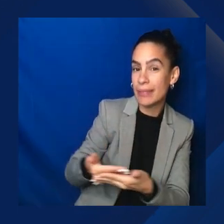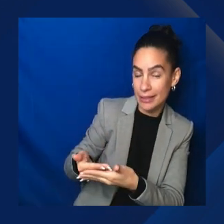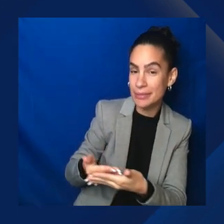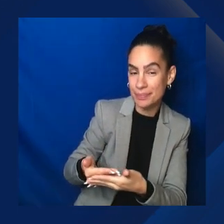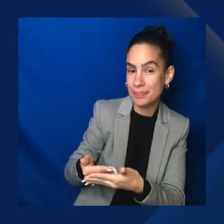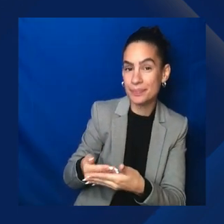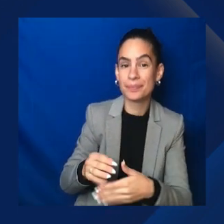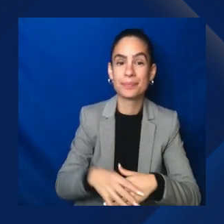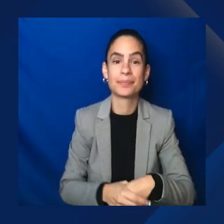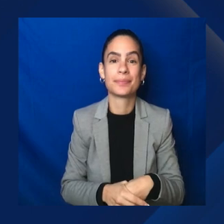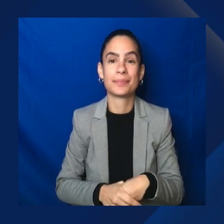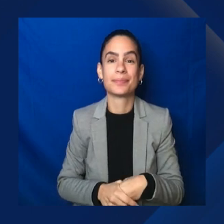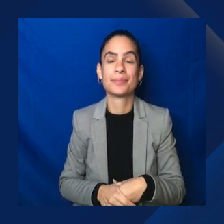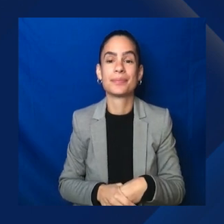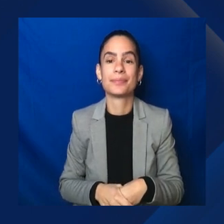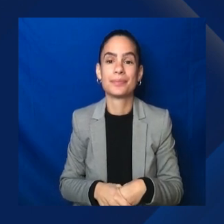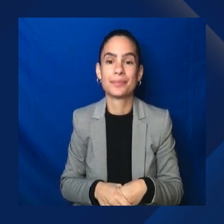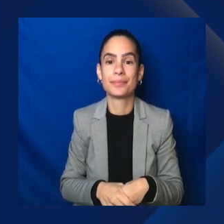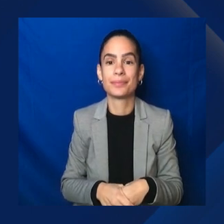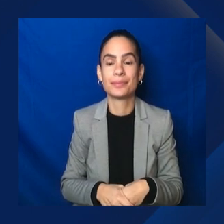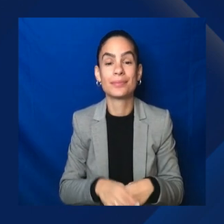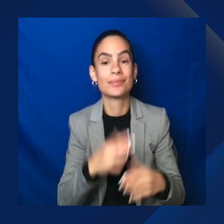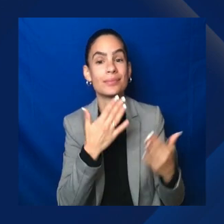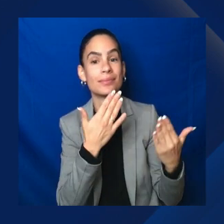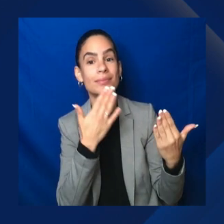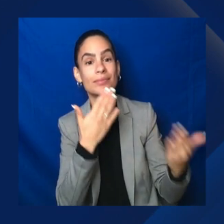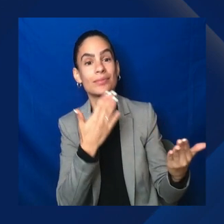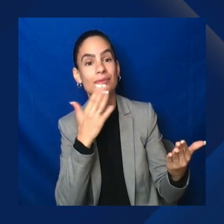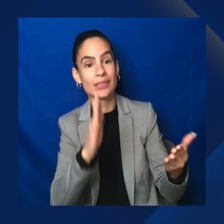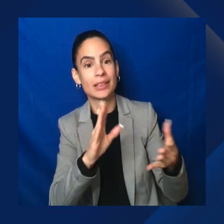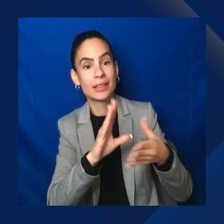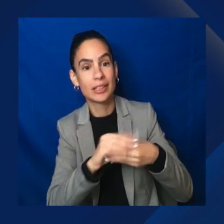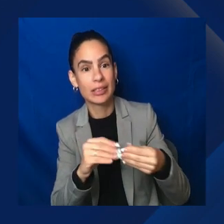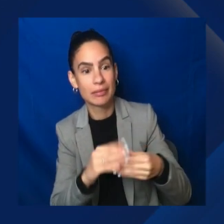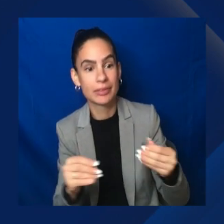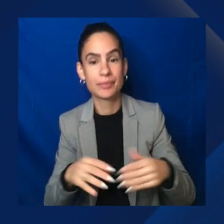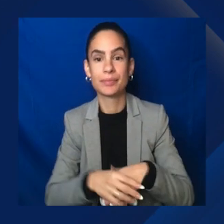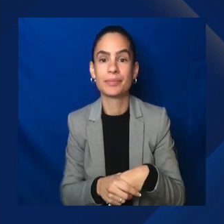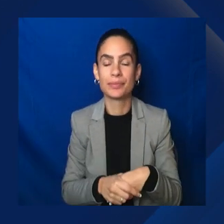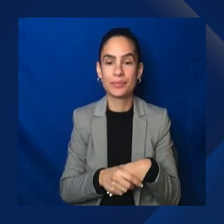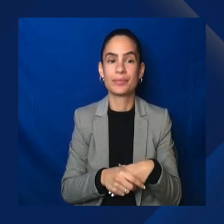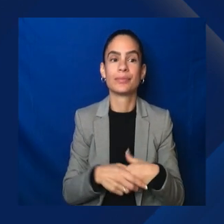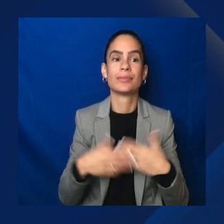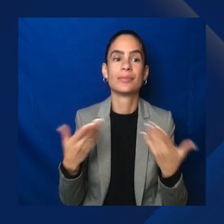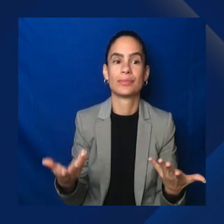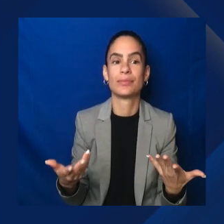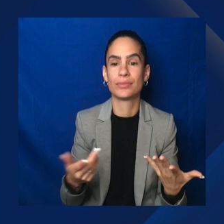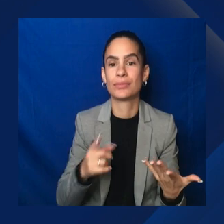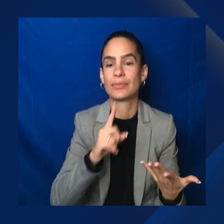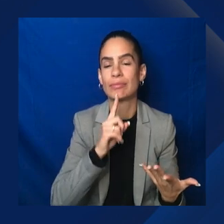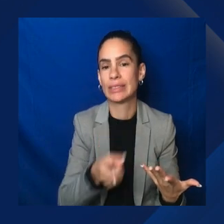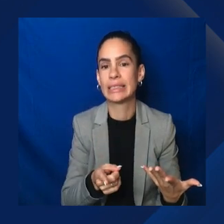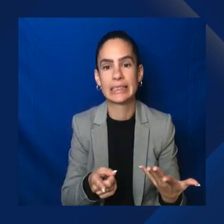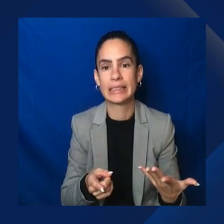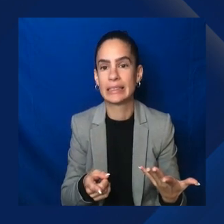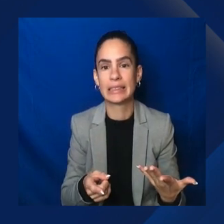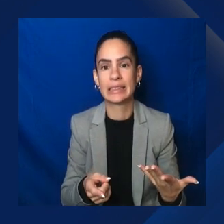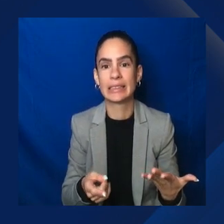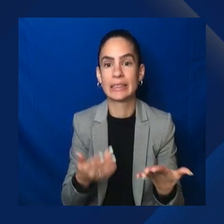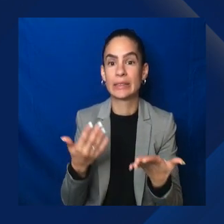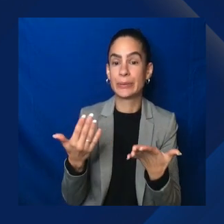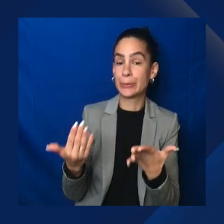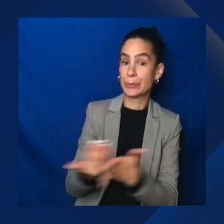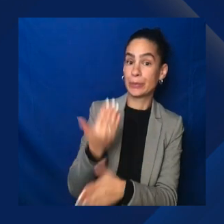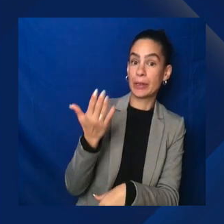Thank you for your comments. And I will say that there is up to 1 year of post birth care now for